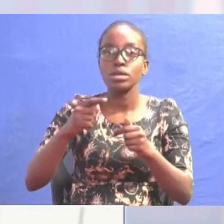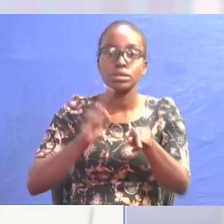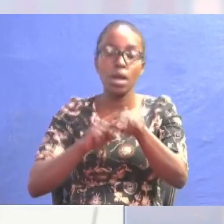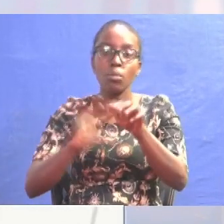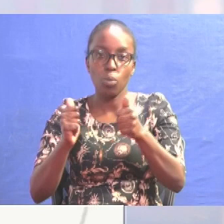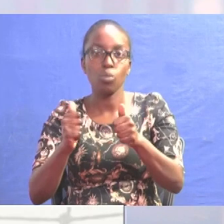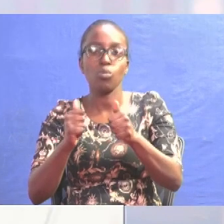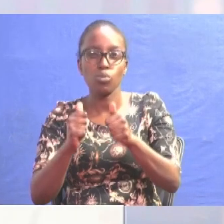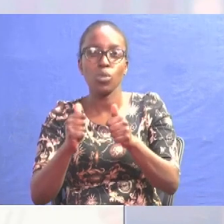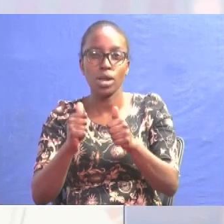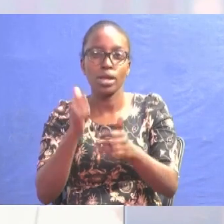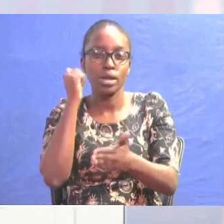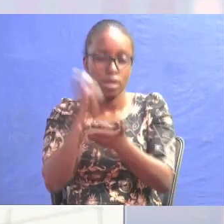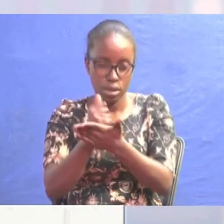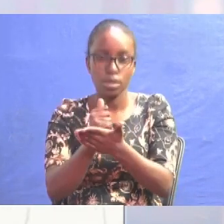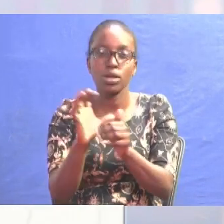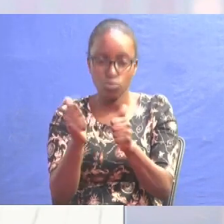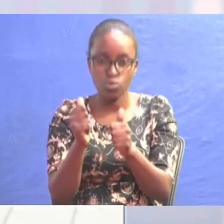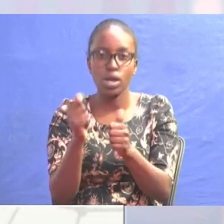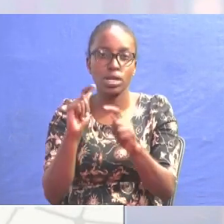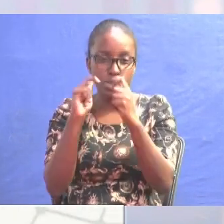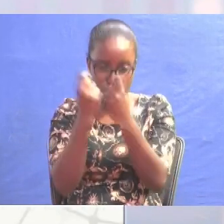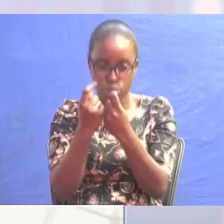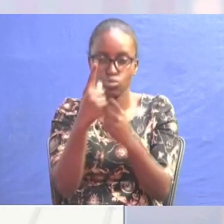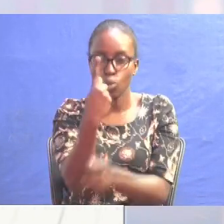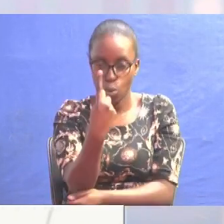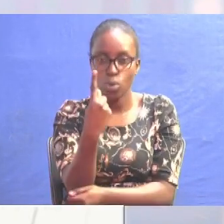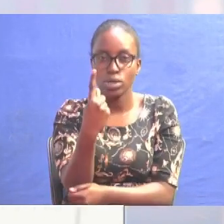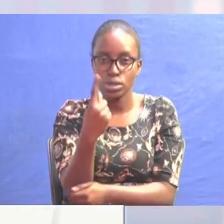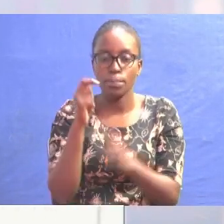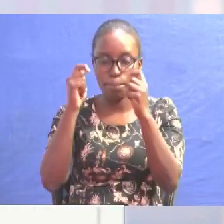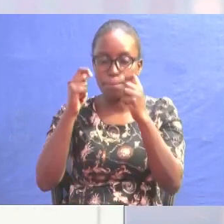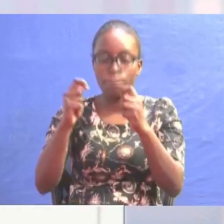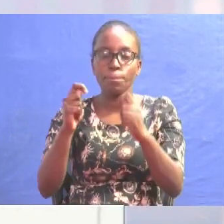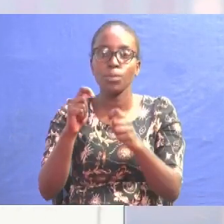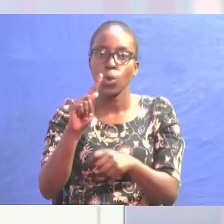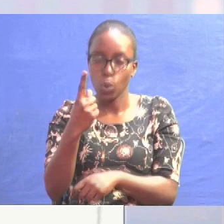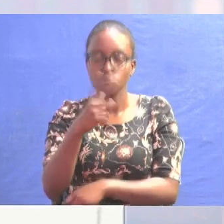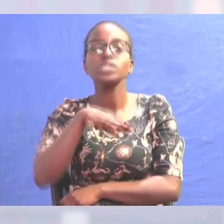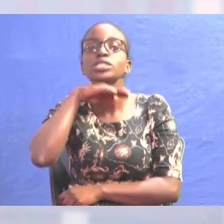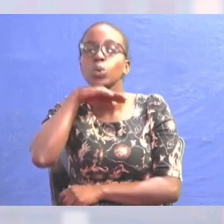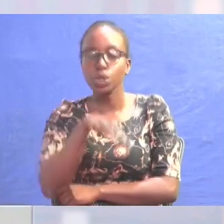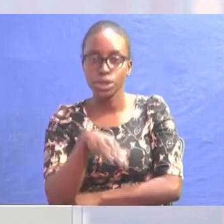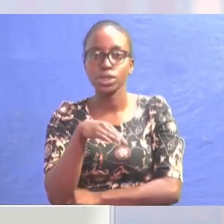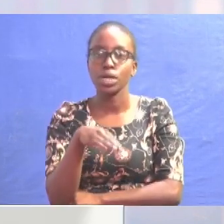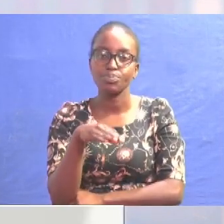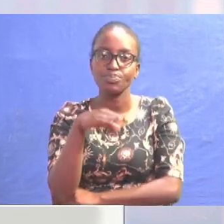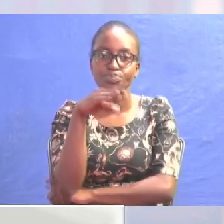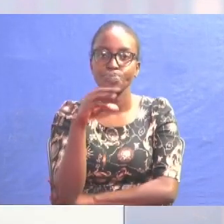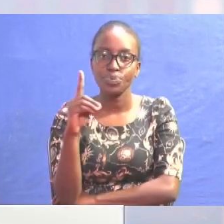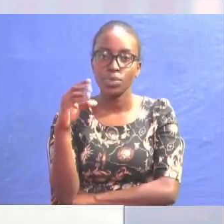actually, unveiled their team, their campaign team for Mr. Odinga. But the candidate, like for